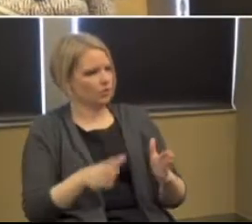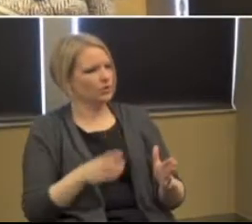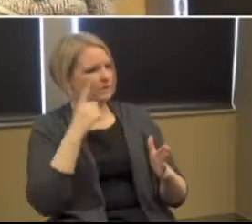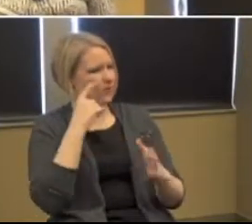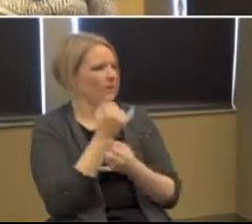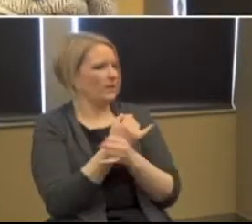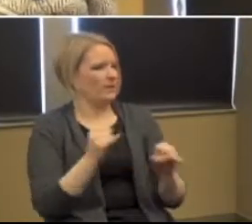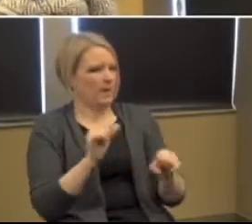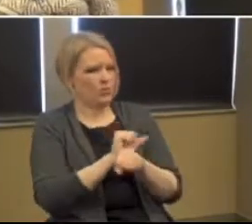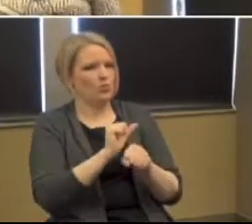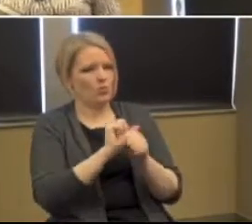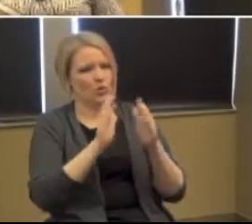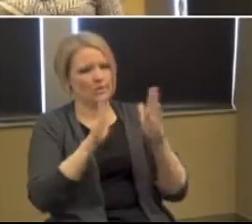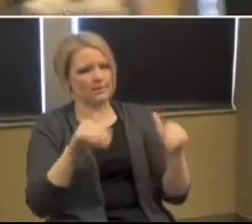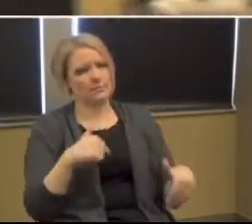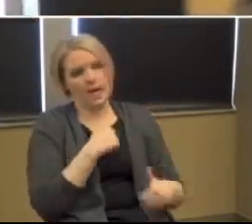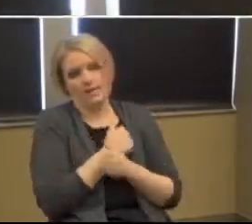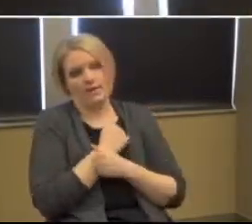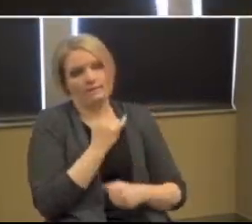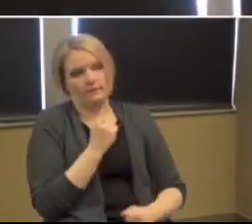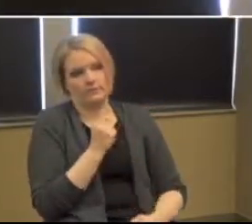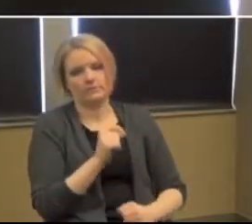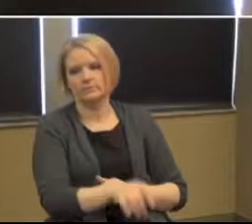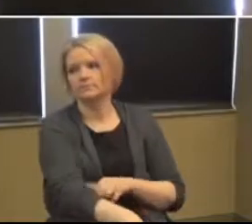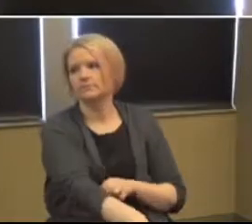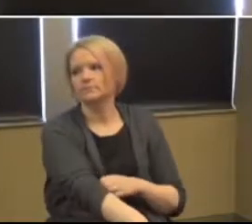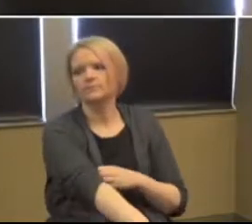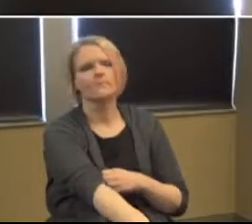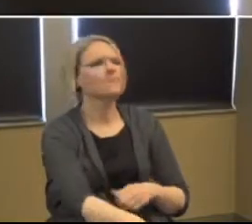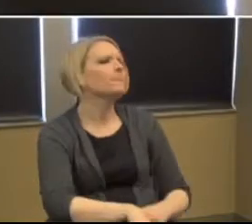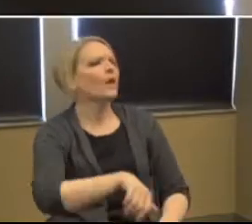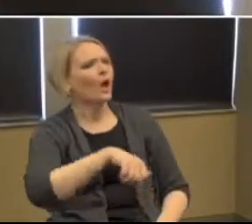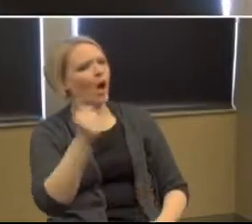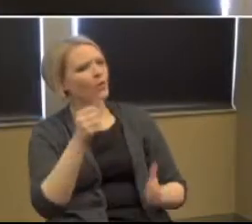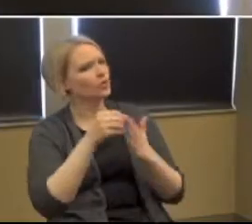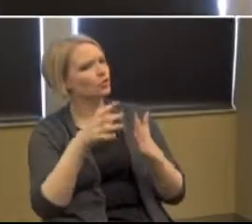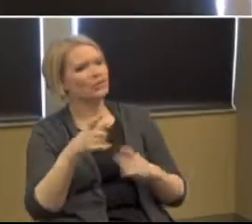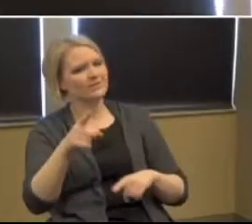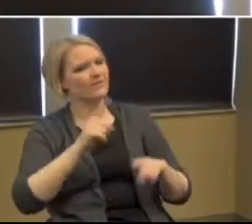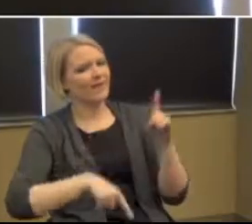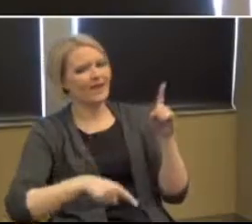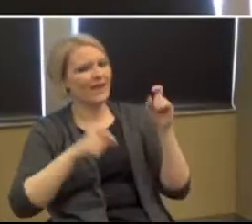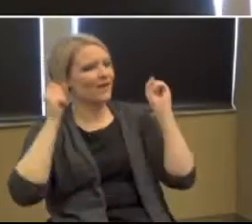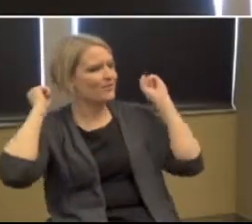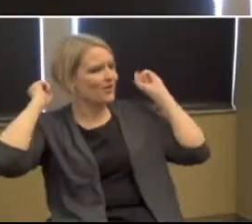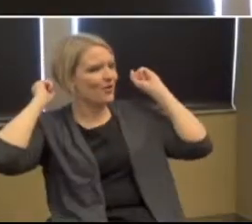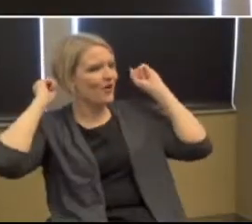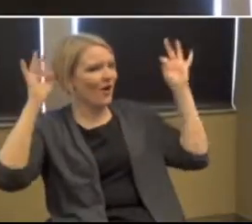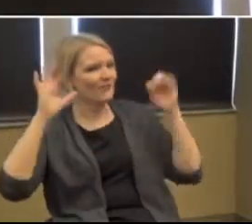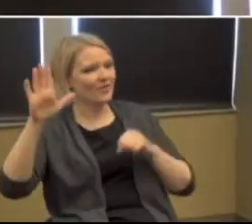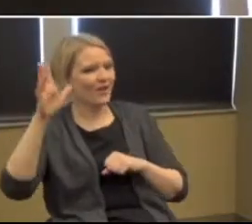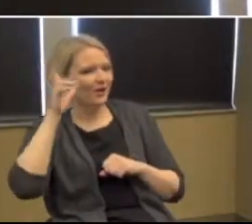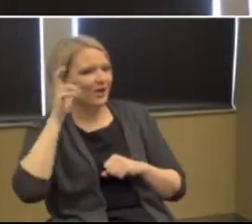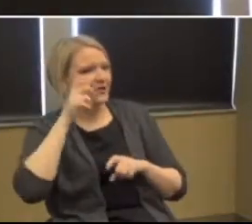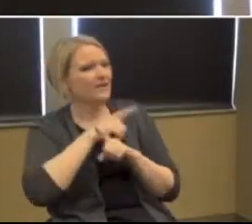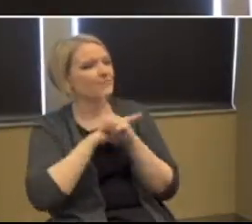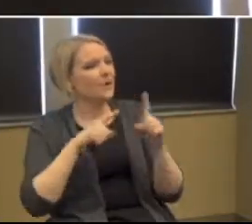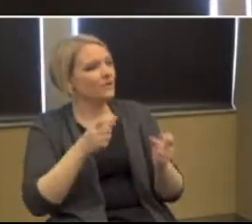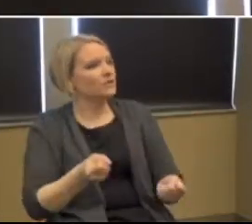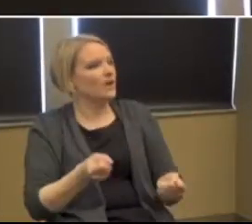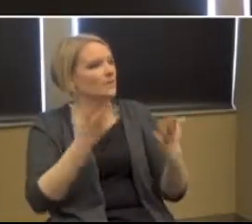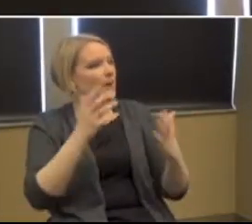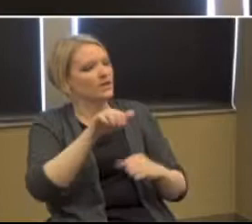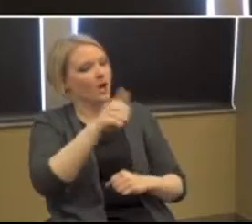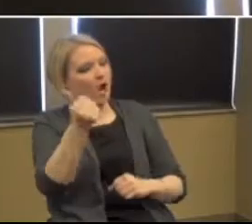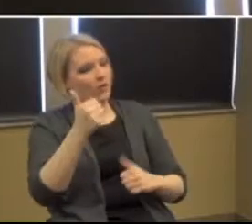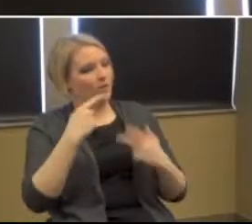work systems. So I love them. For other students that may not have that same opportunity to turn their hearing off, there's lots of other physical